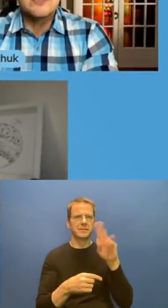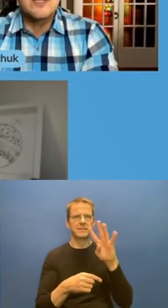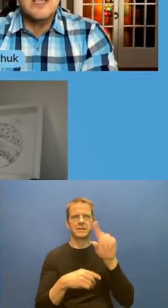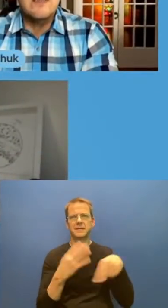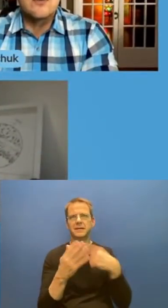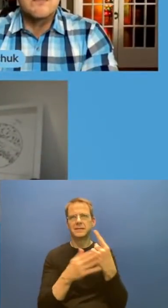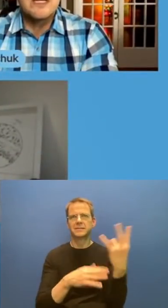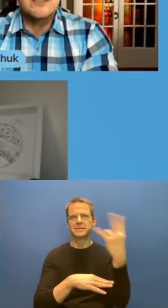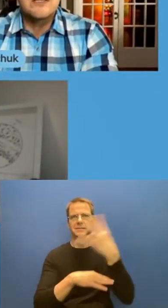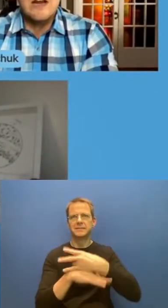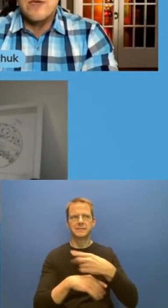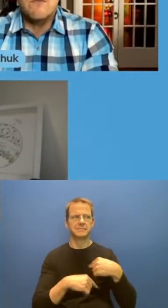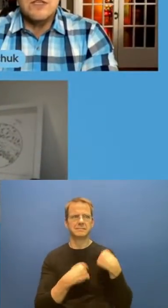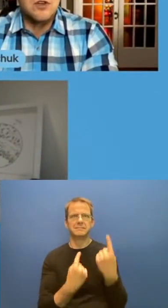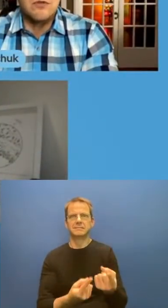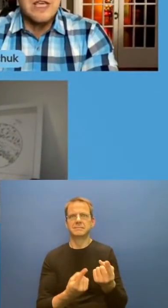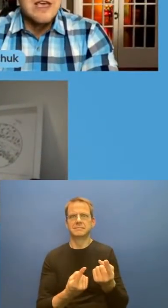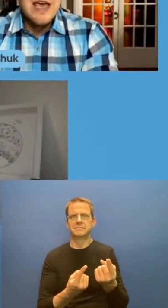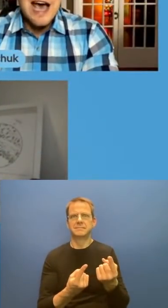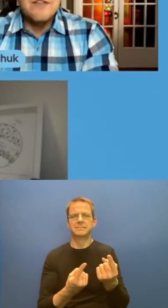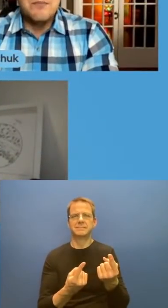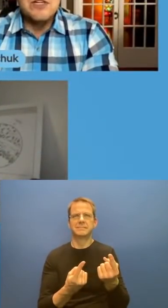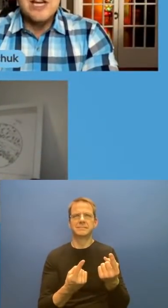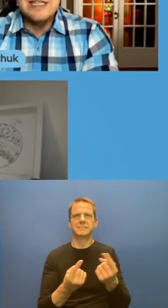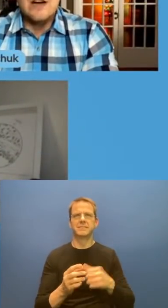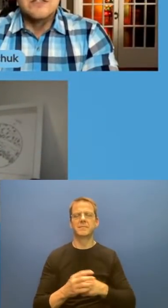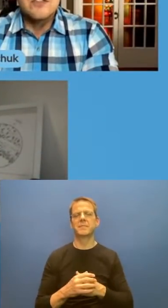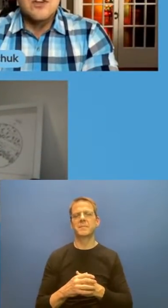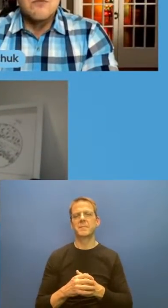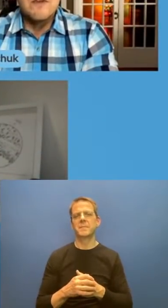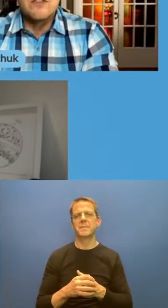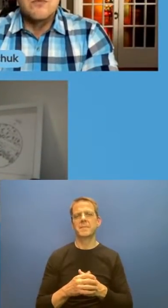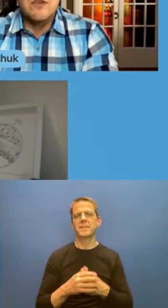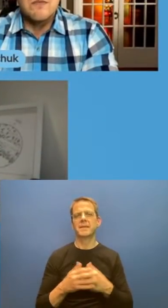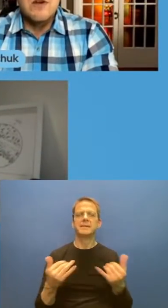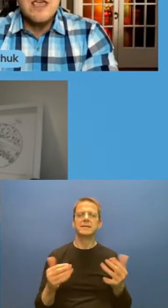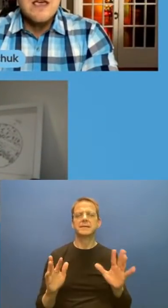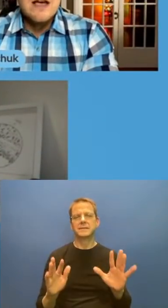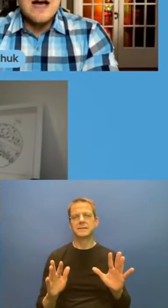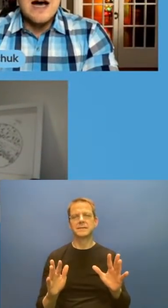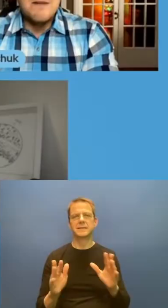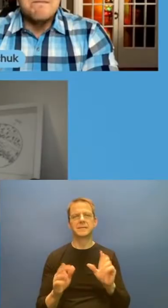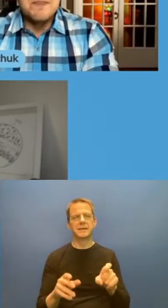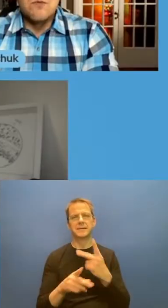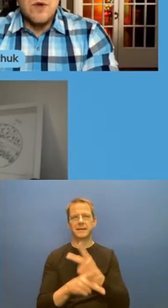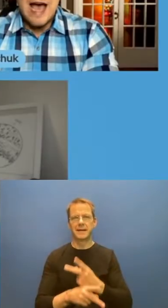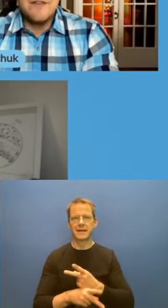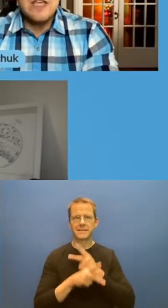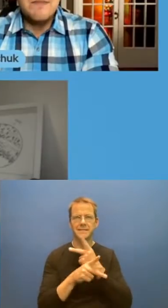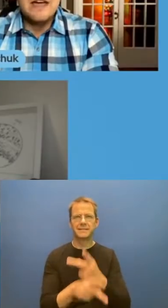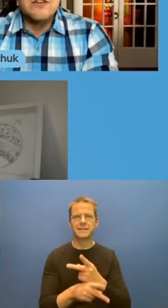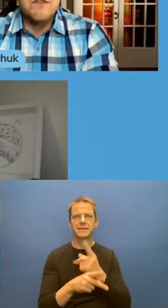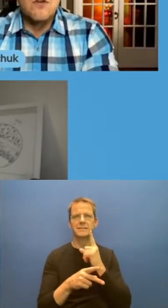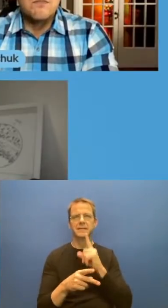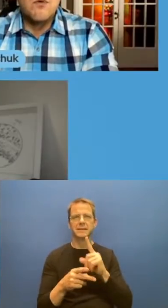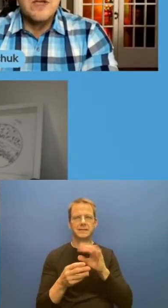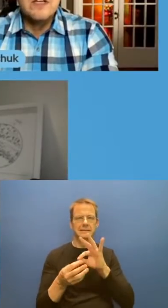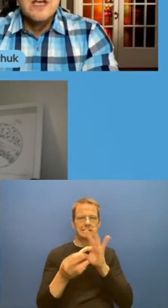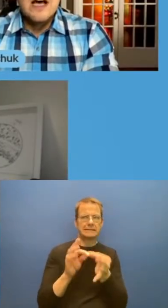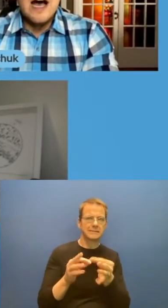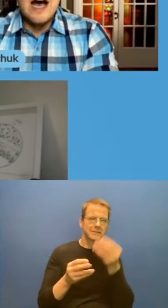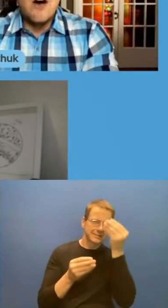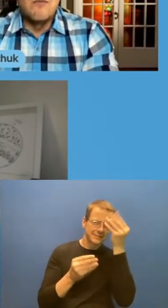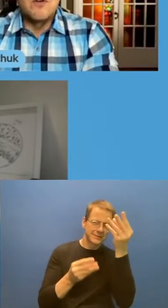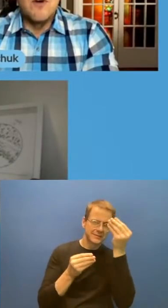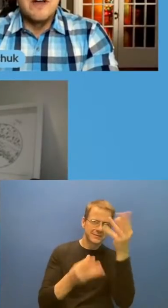very cautious in the interpretation of the data. We certainly have to appreciate Delta is still moving through the community. We have to keep that as a focal